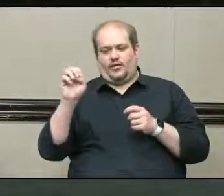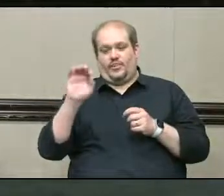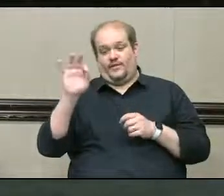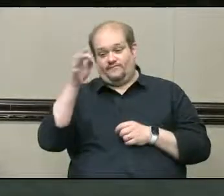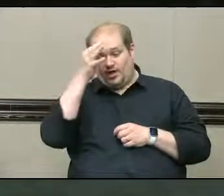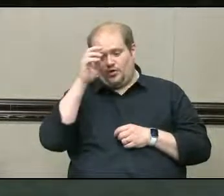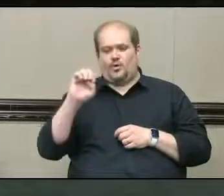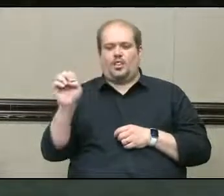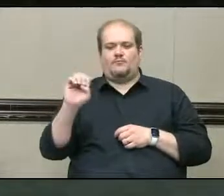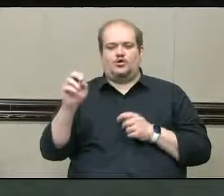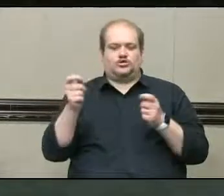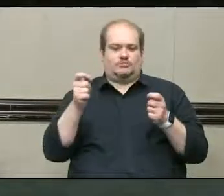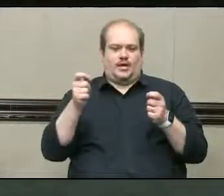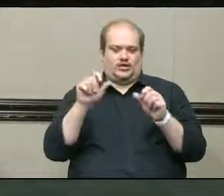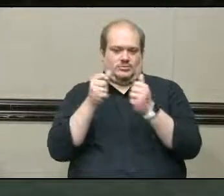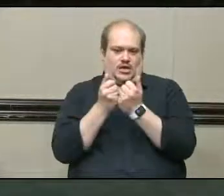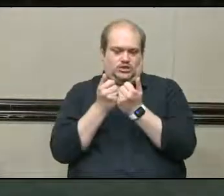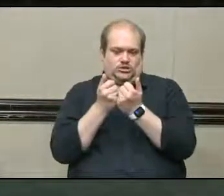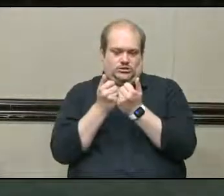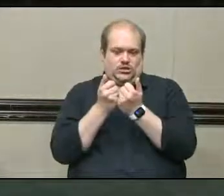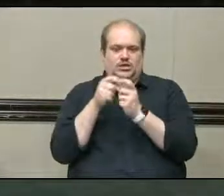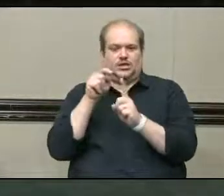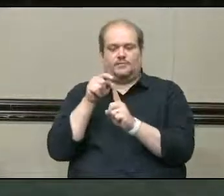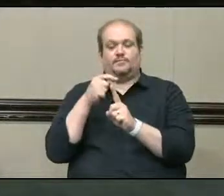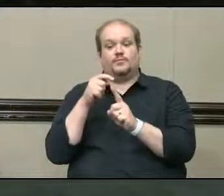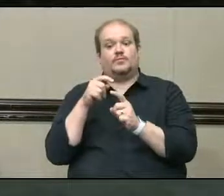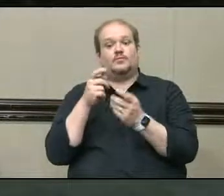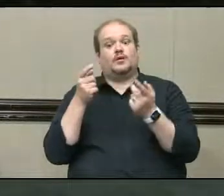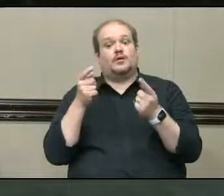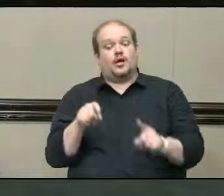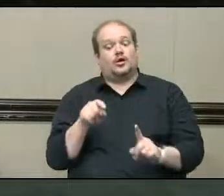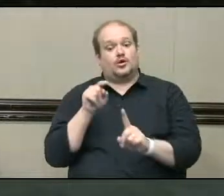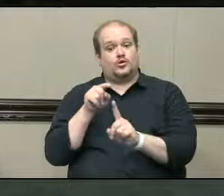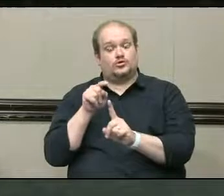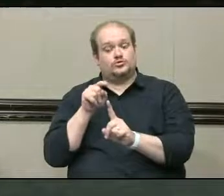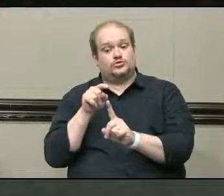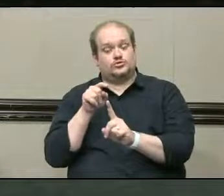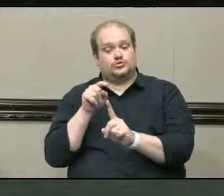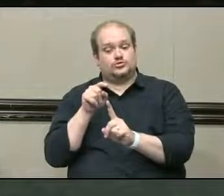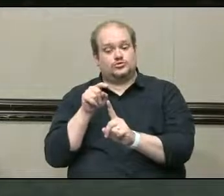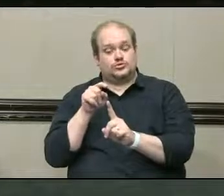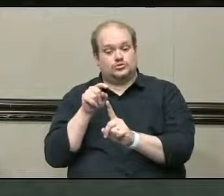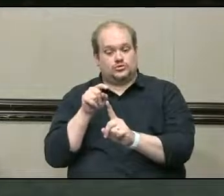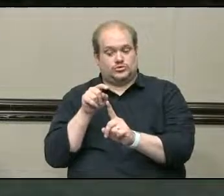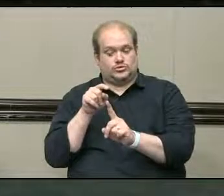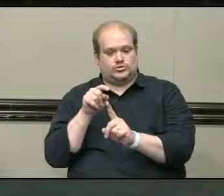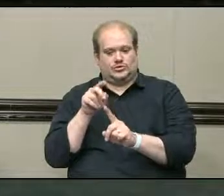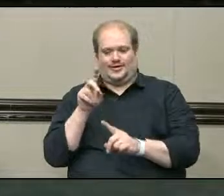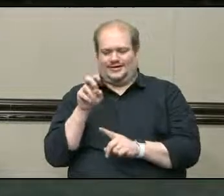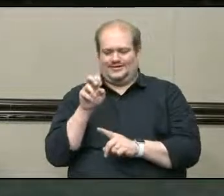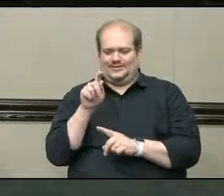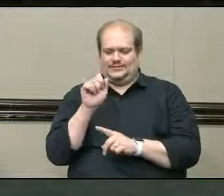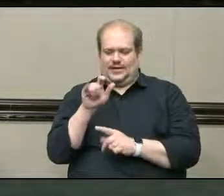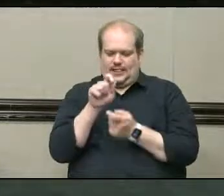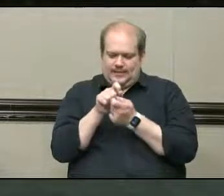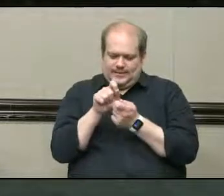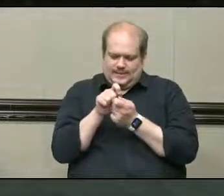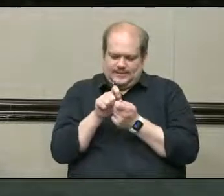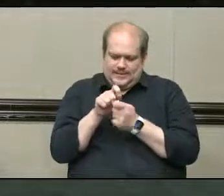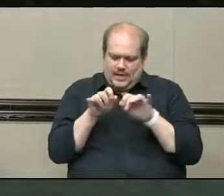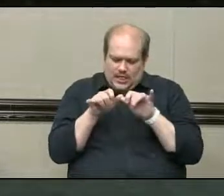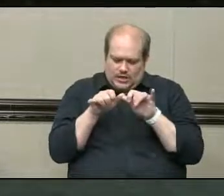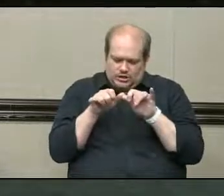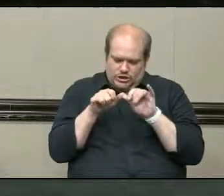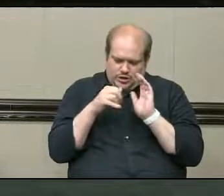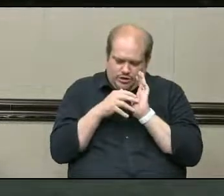Federal Emergency Management Agency. And what occurs there is detailed engineering